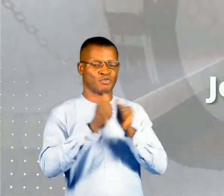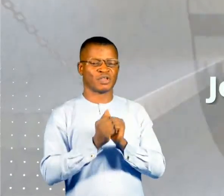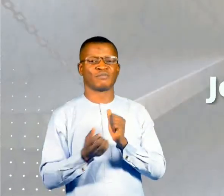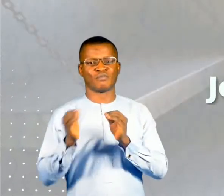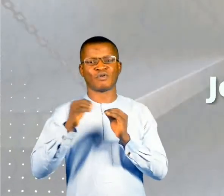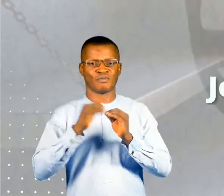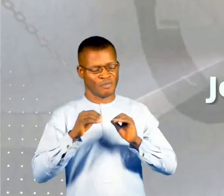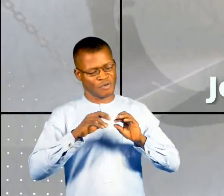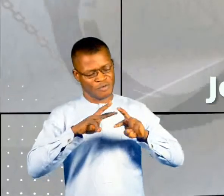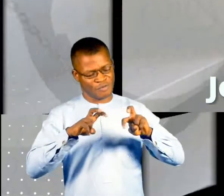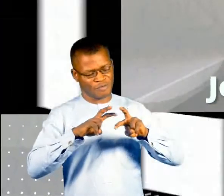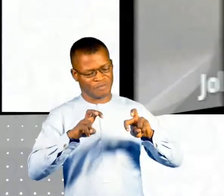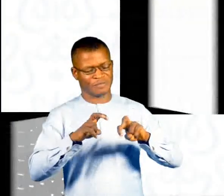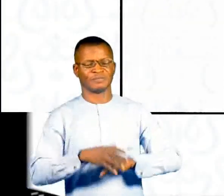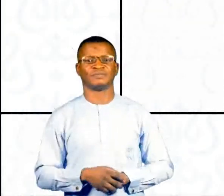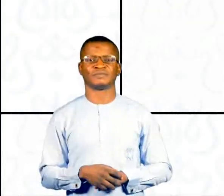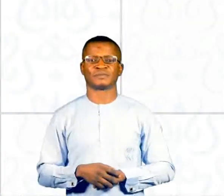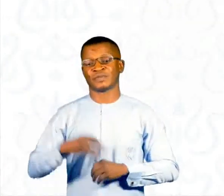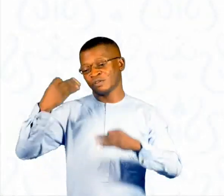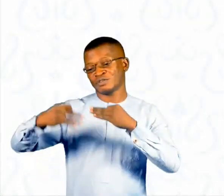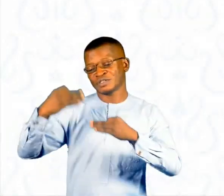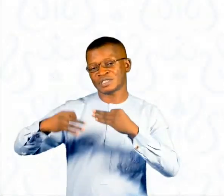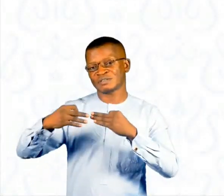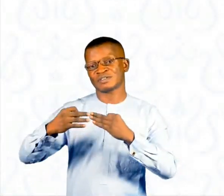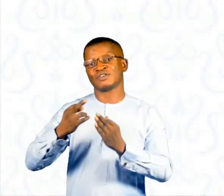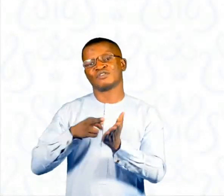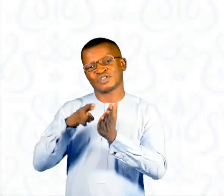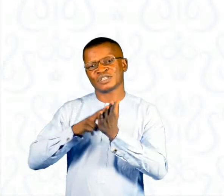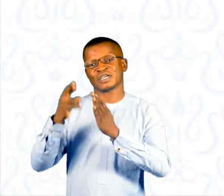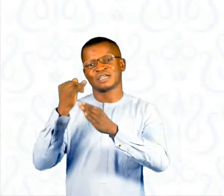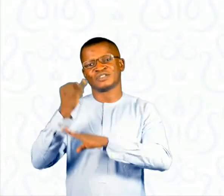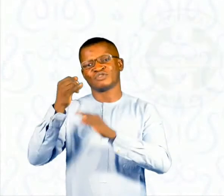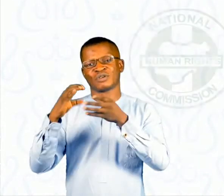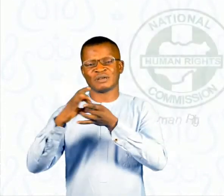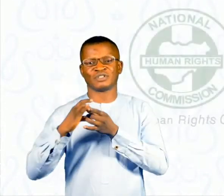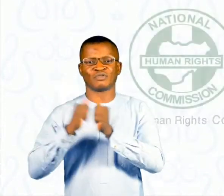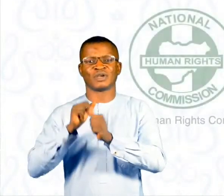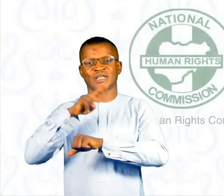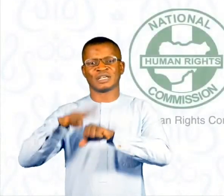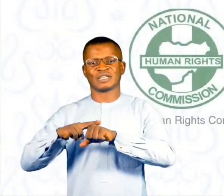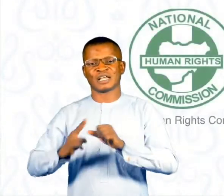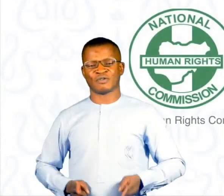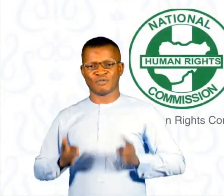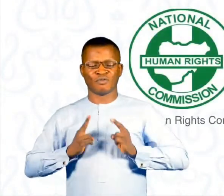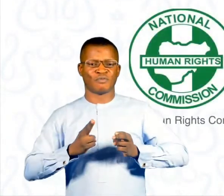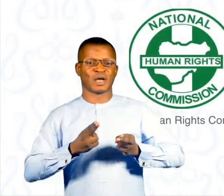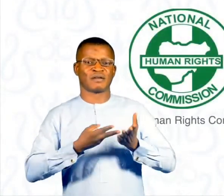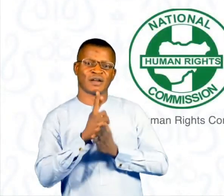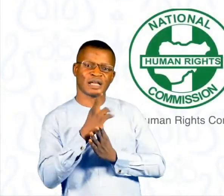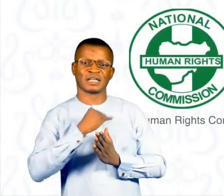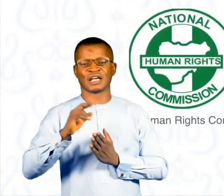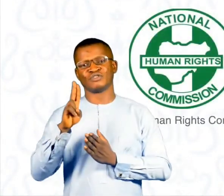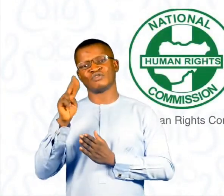undergoing further interrogation. The Justice Research Institute, in collaboration with the National Human Rights